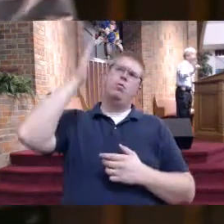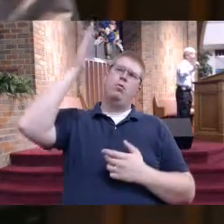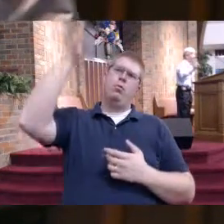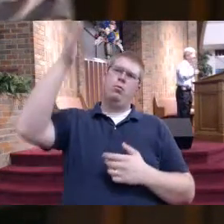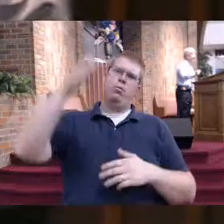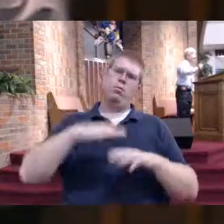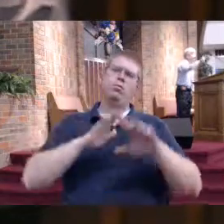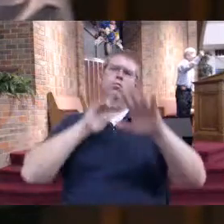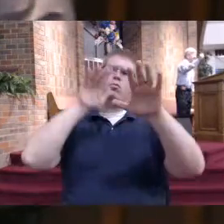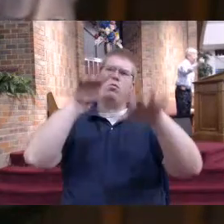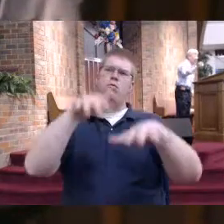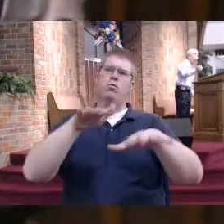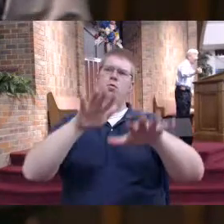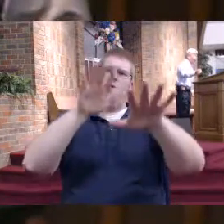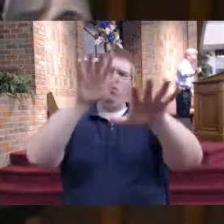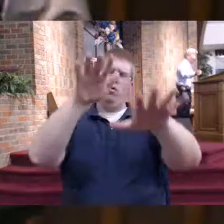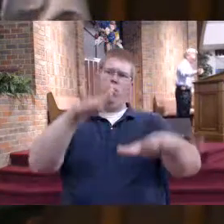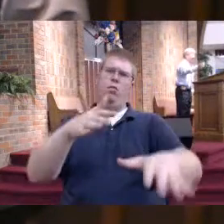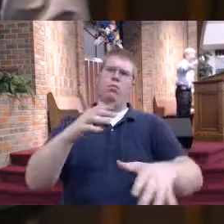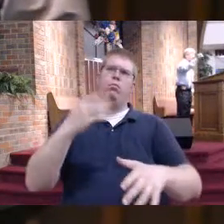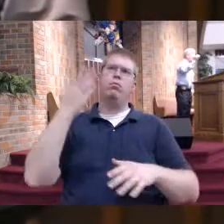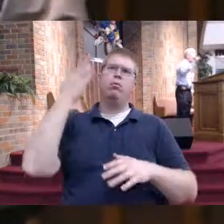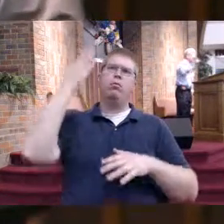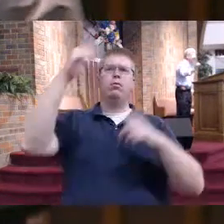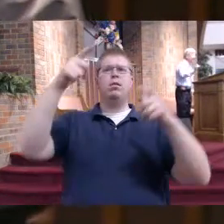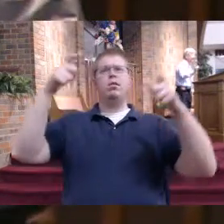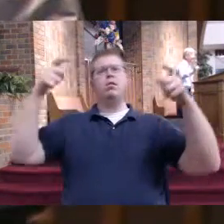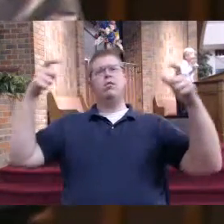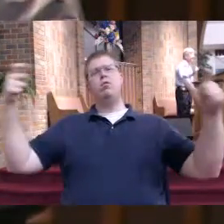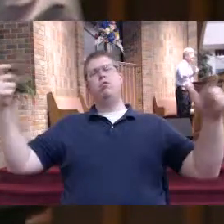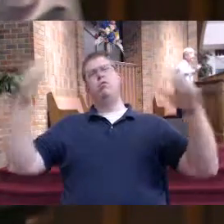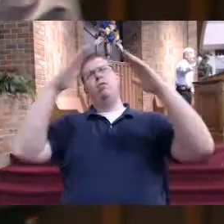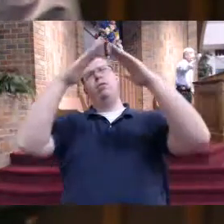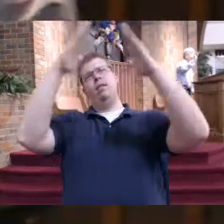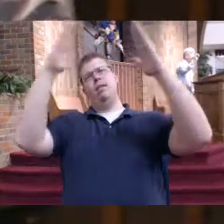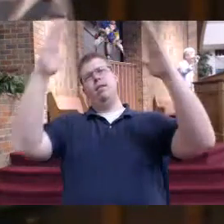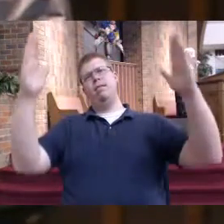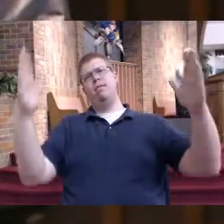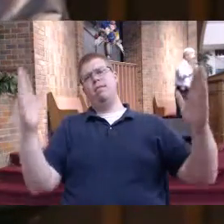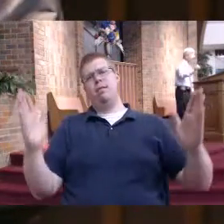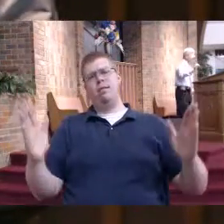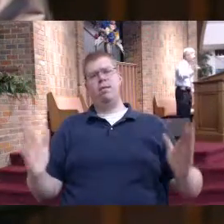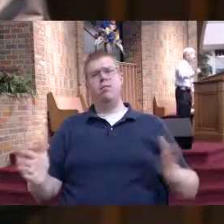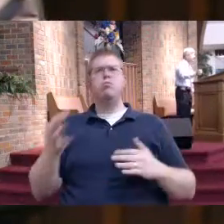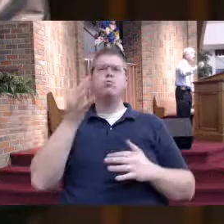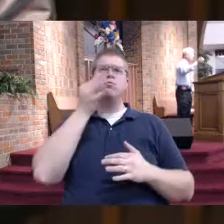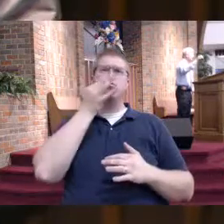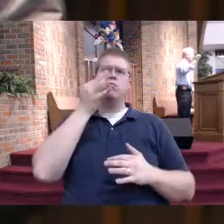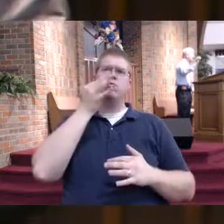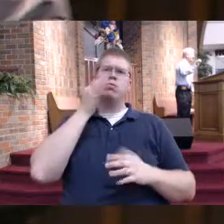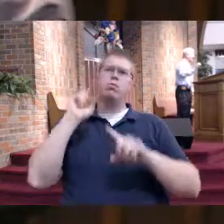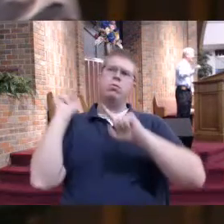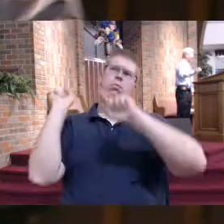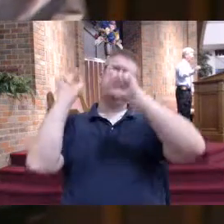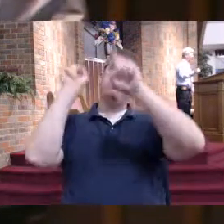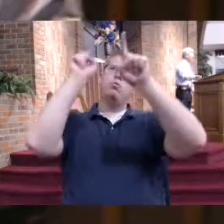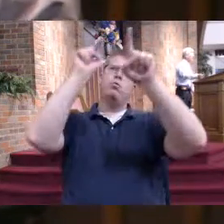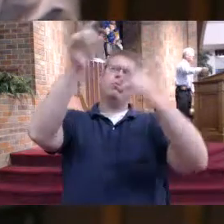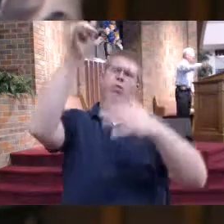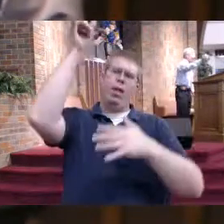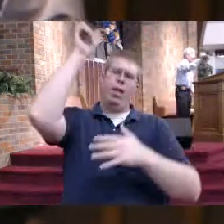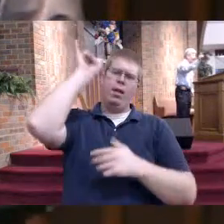the rolling river, where the shining mansions rise, soon will be our